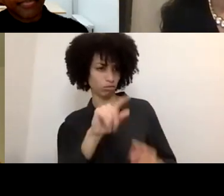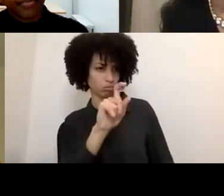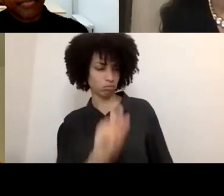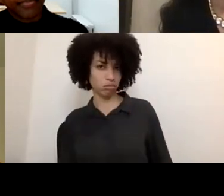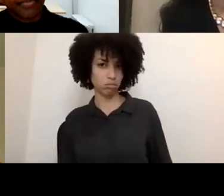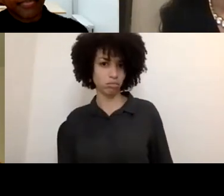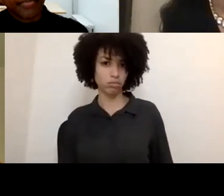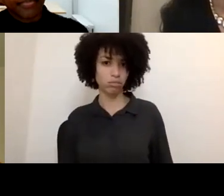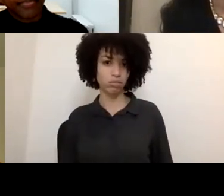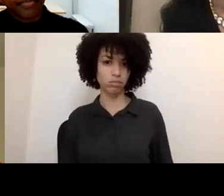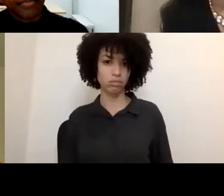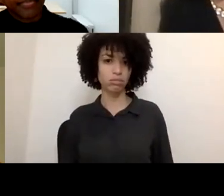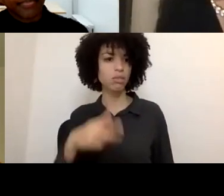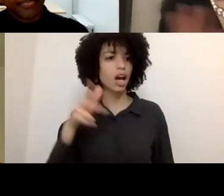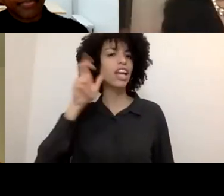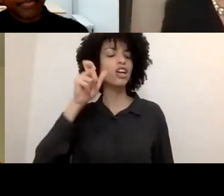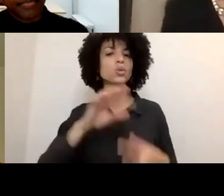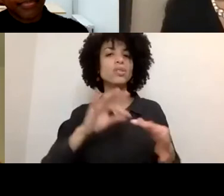I hear the word all the time."